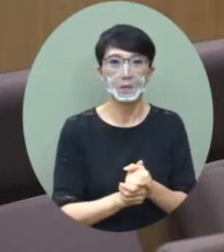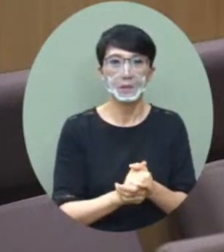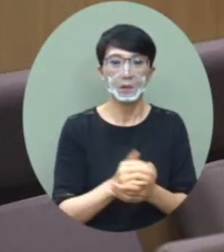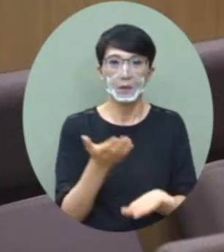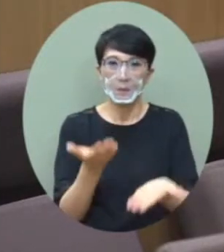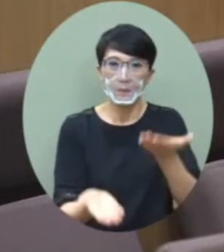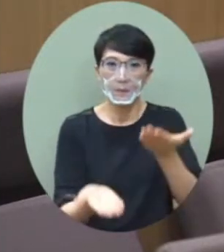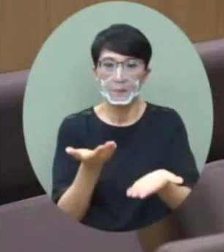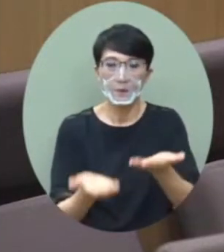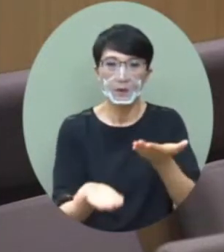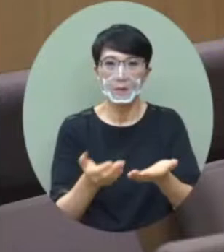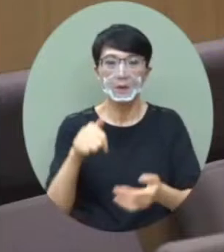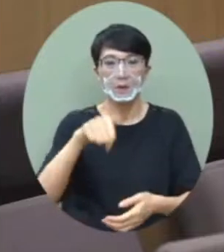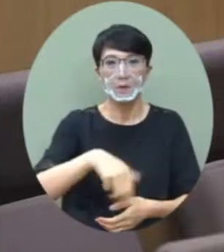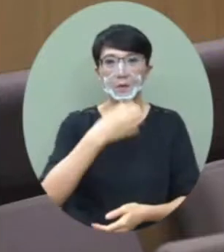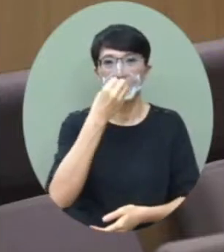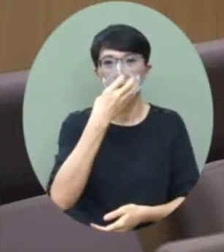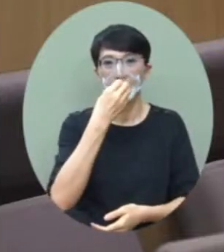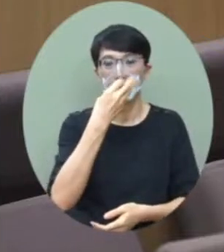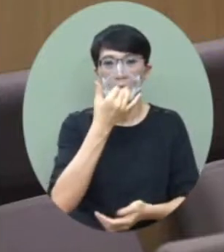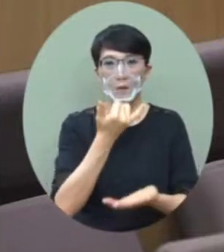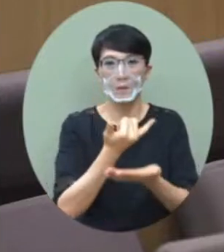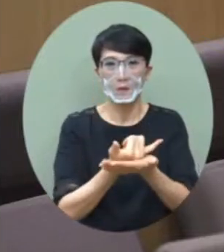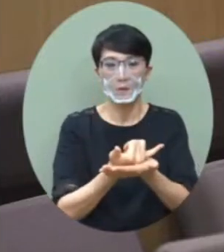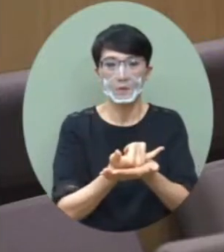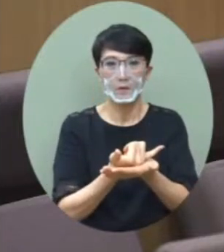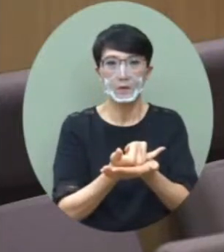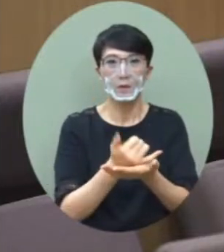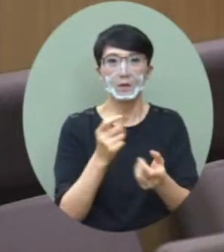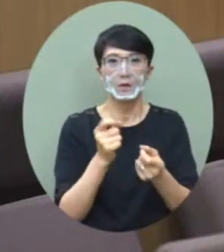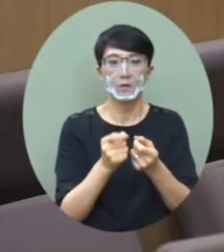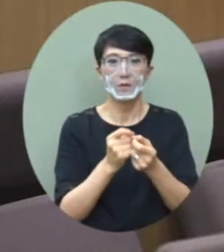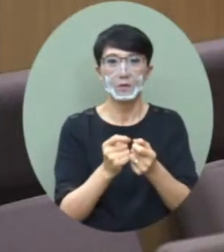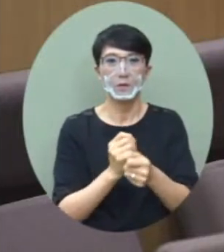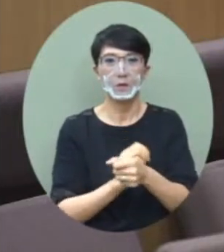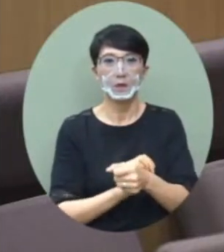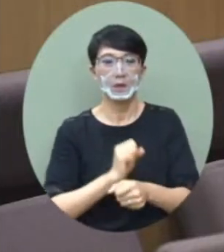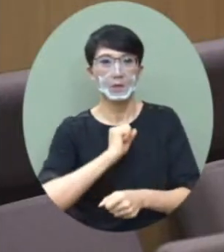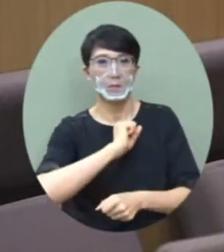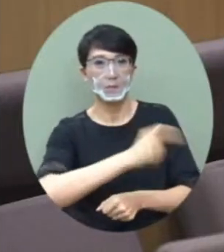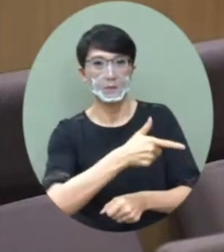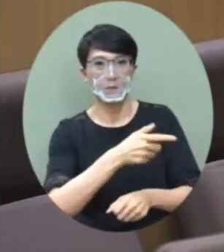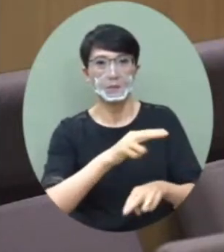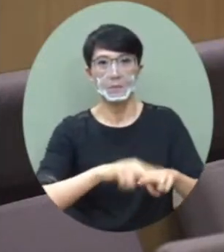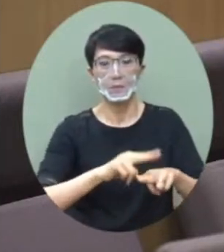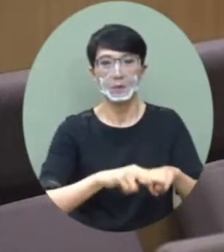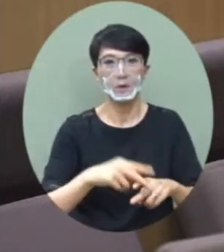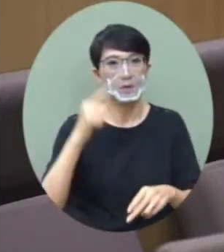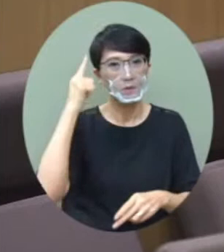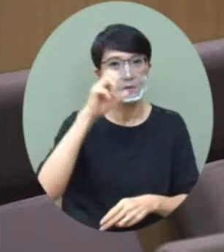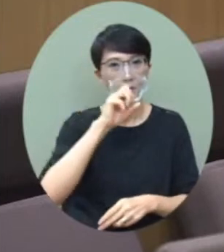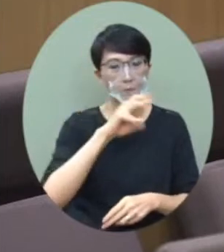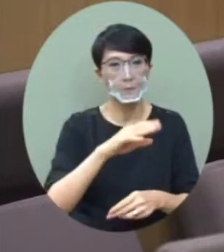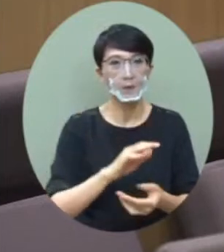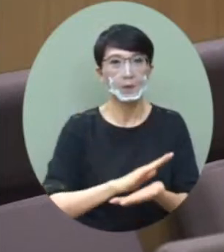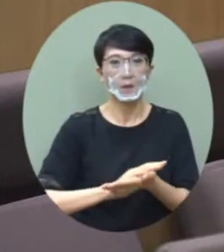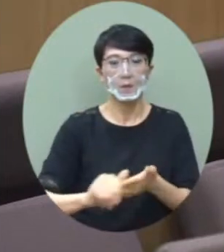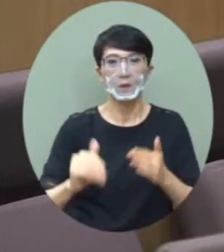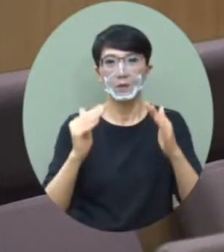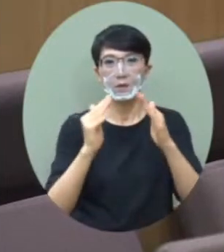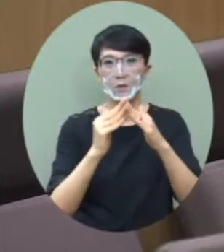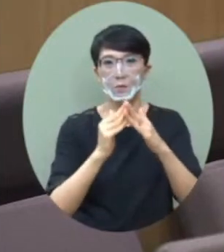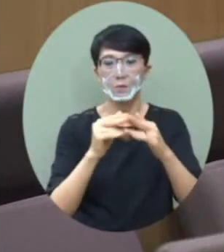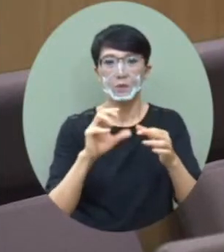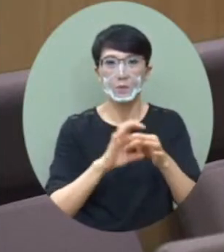at yesterday was only 4,600. In comparison, our death toll has already exceeded